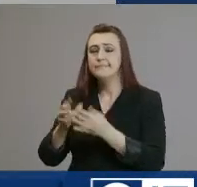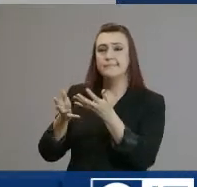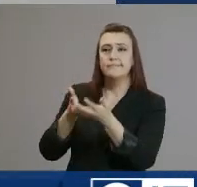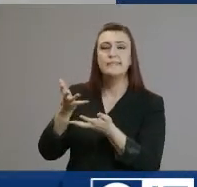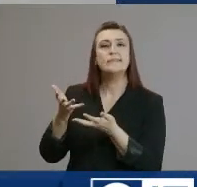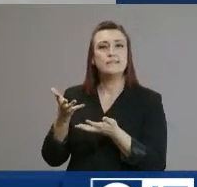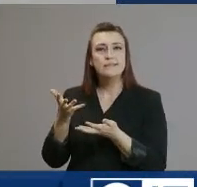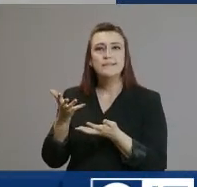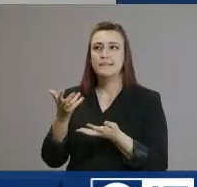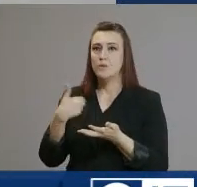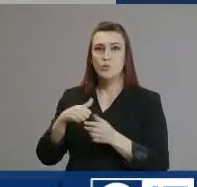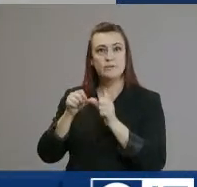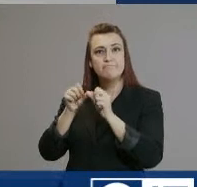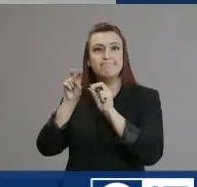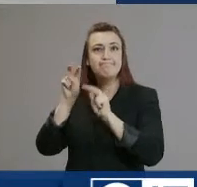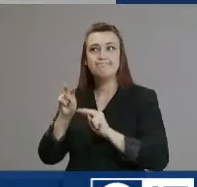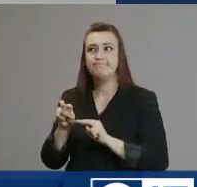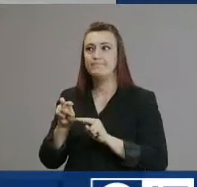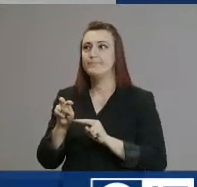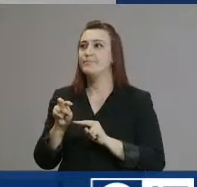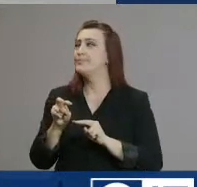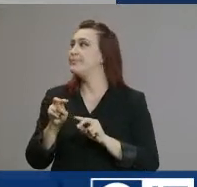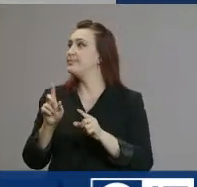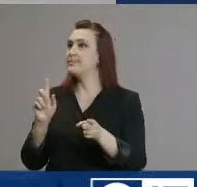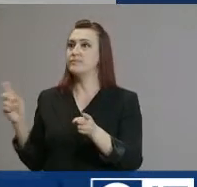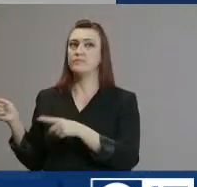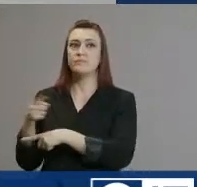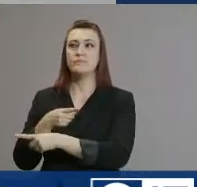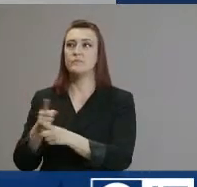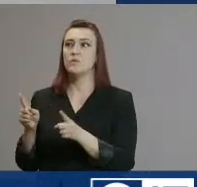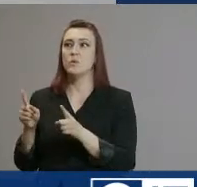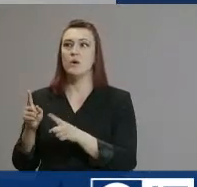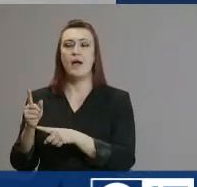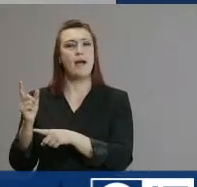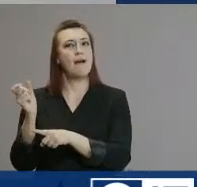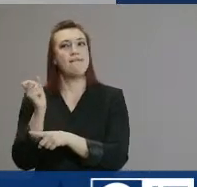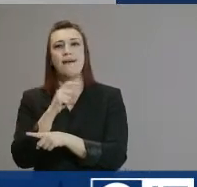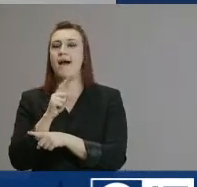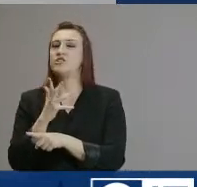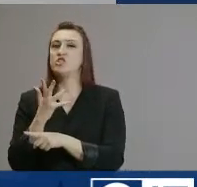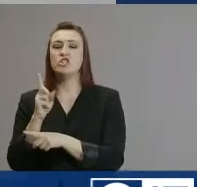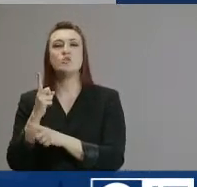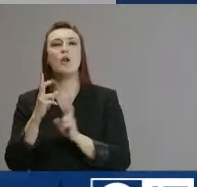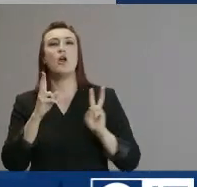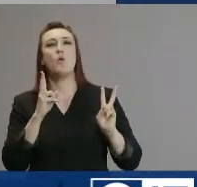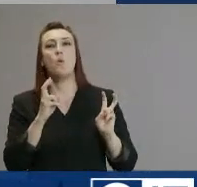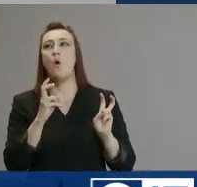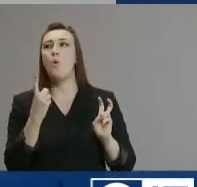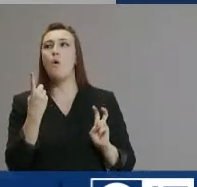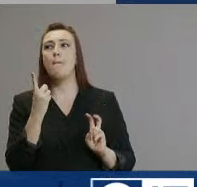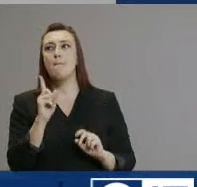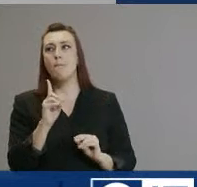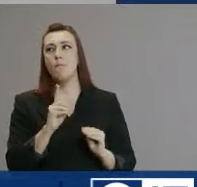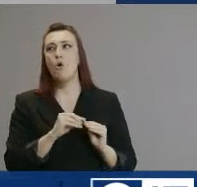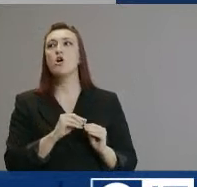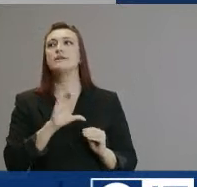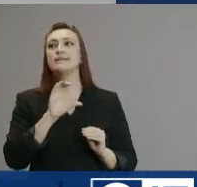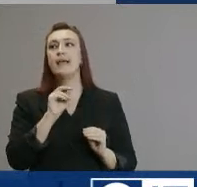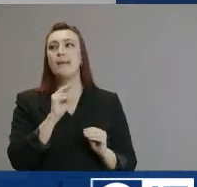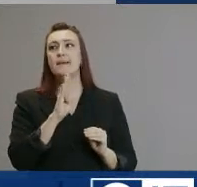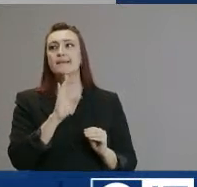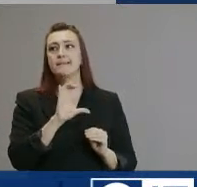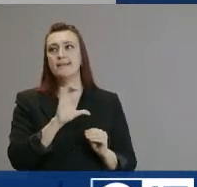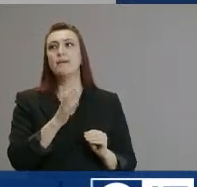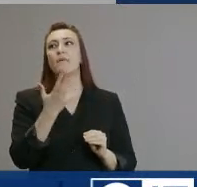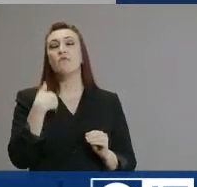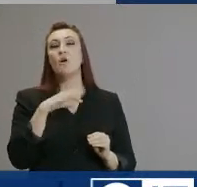vigilant. I think the question is, what are you doing? And if I can, I want to just quote Scott Gottlieb on CNBC, former FDA commissioner. He